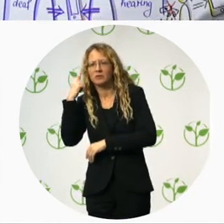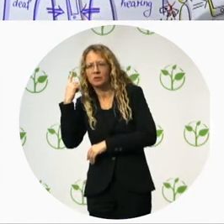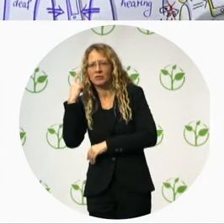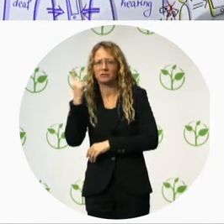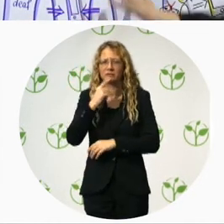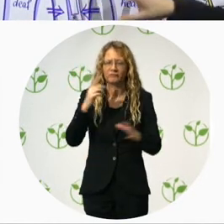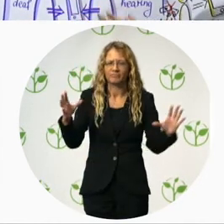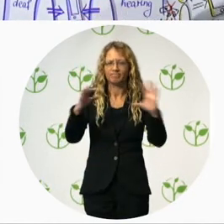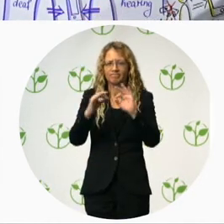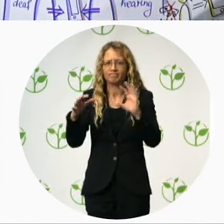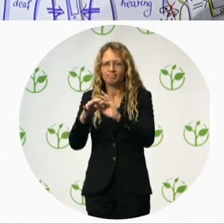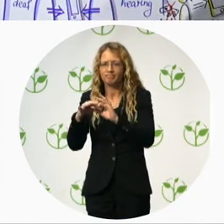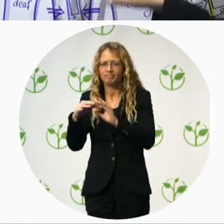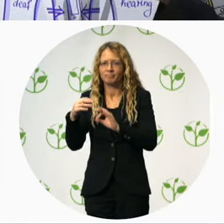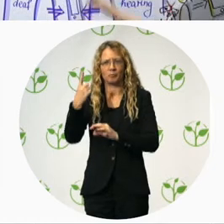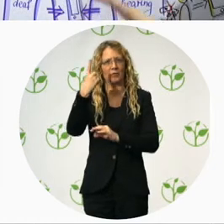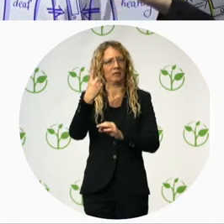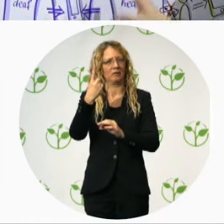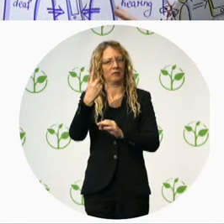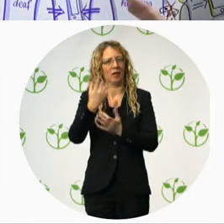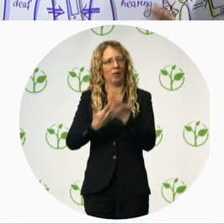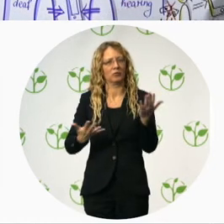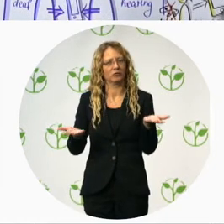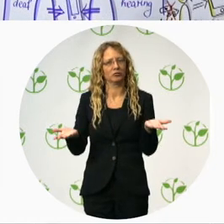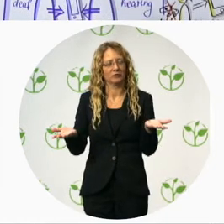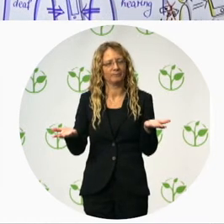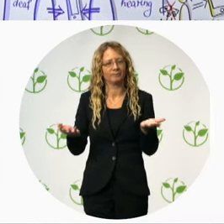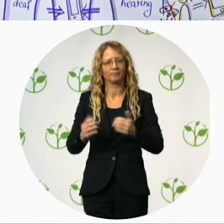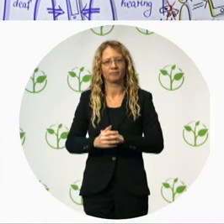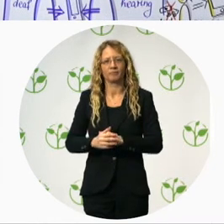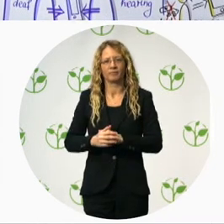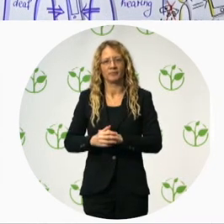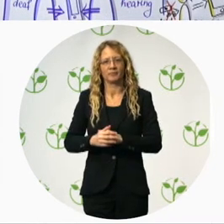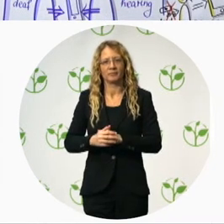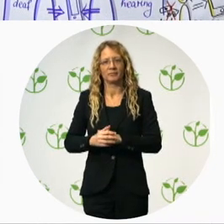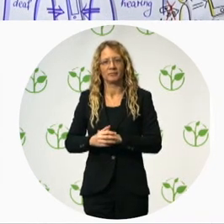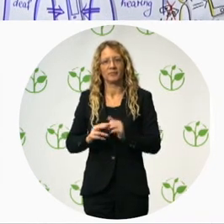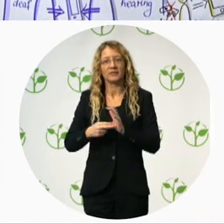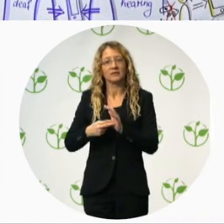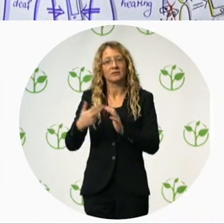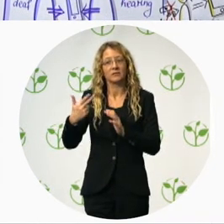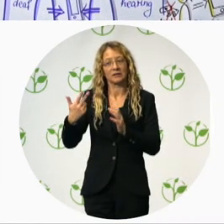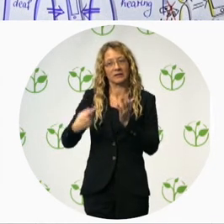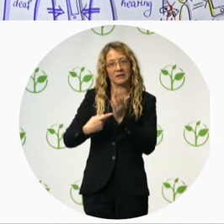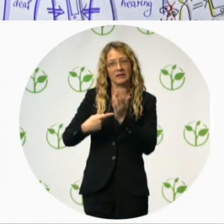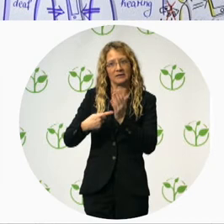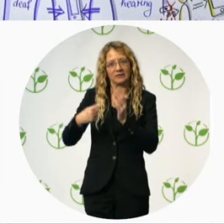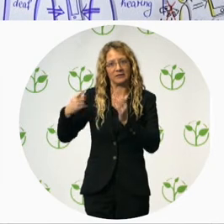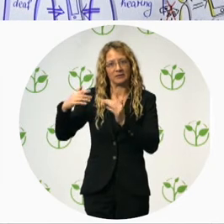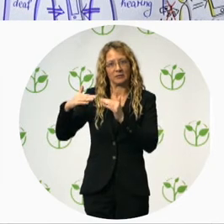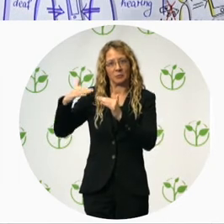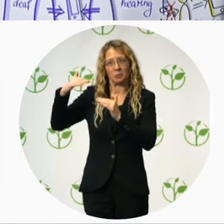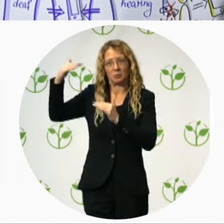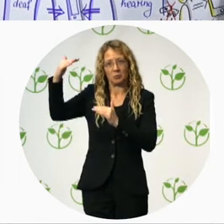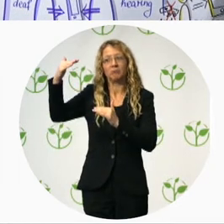language. Meaning that we're using the modern technology to bring languages together that have been